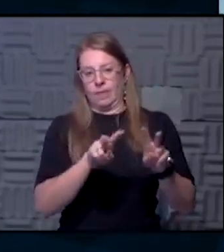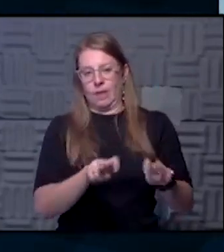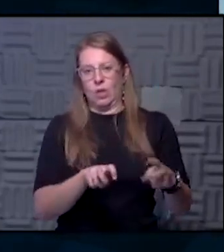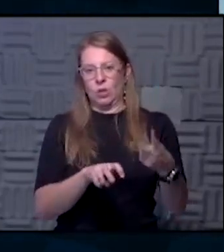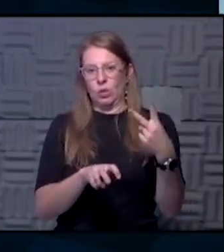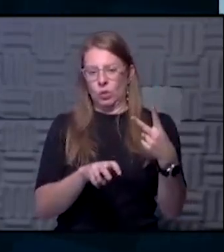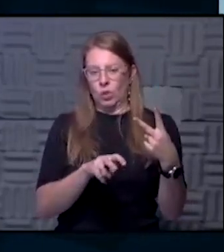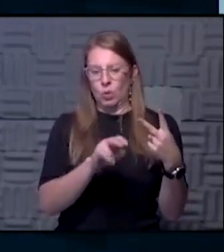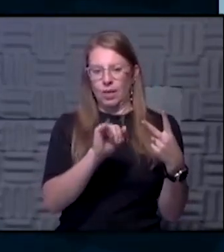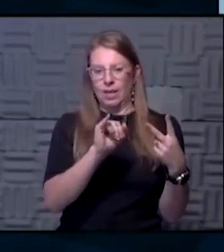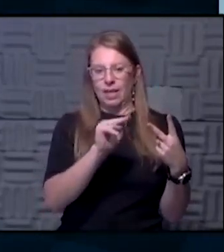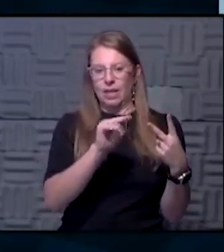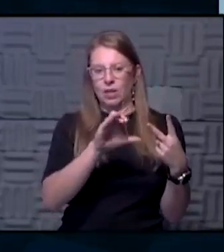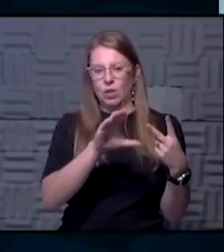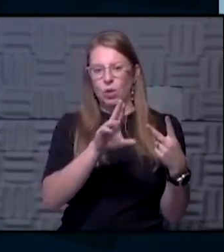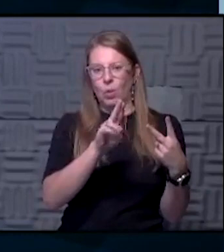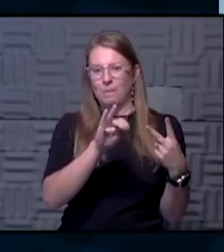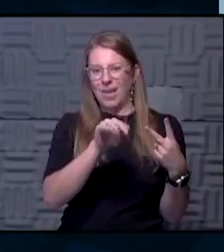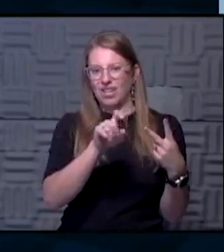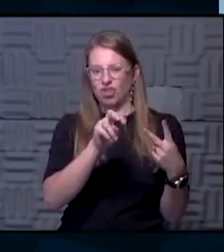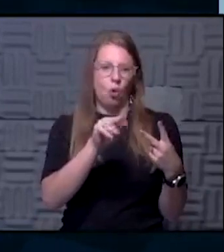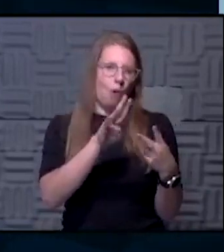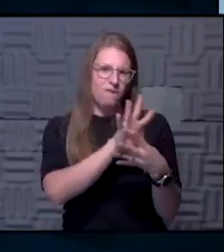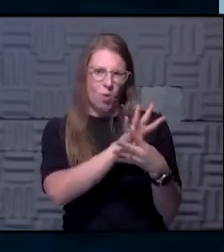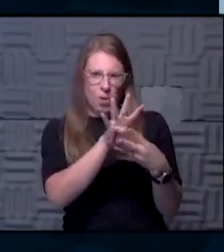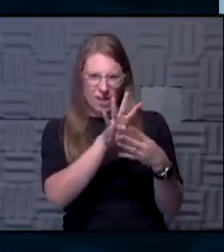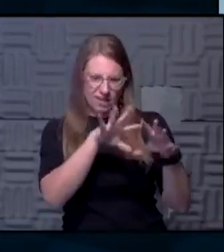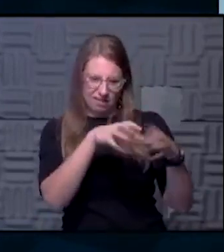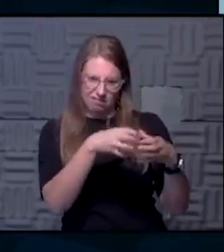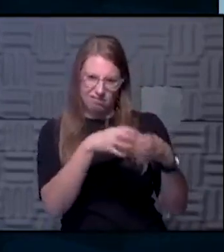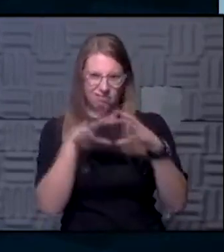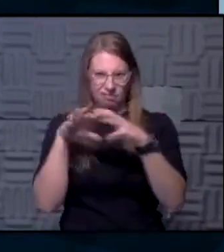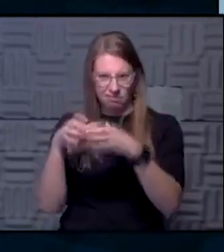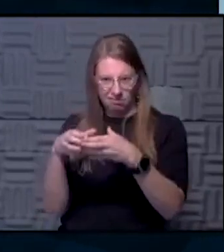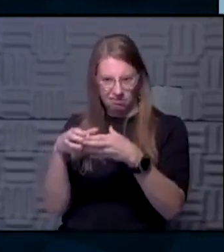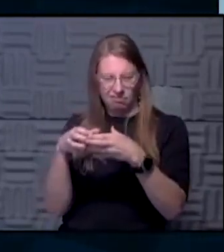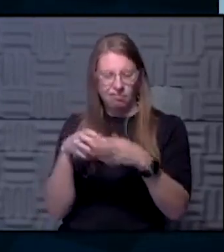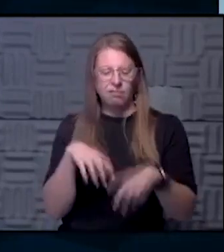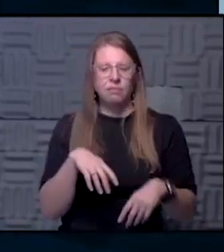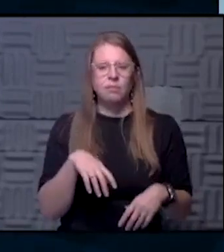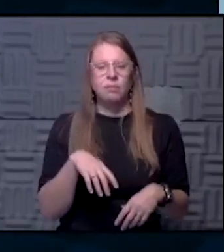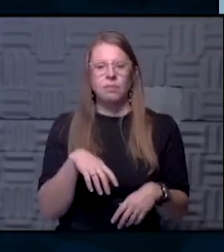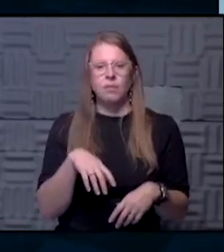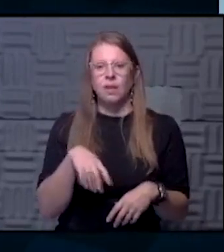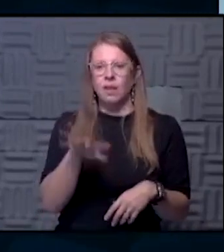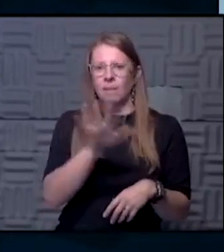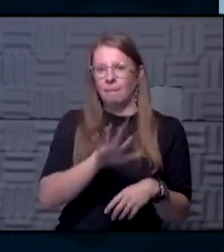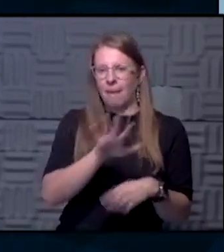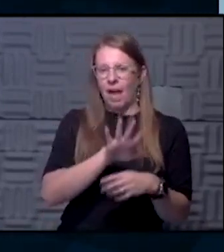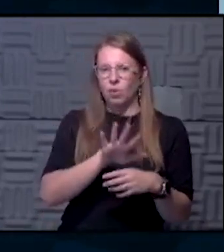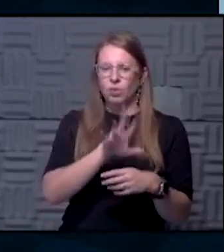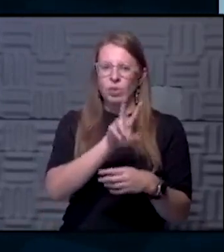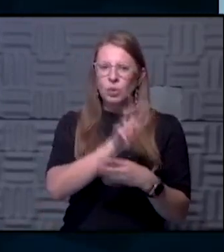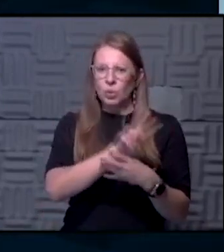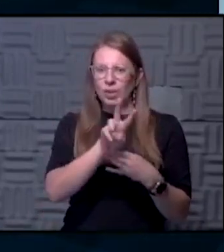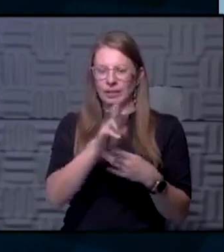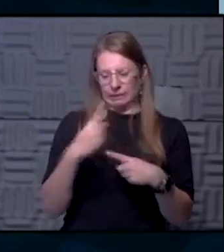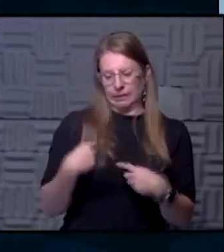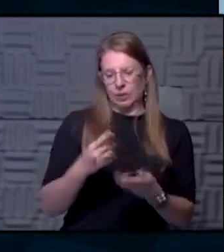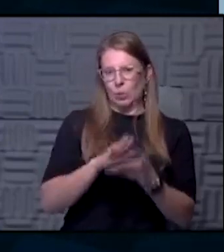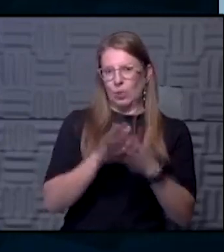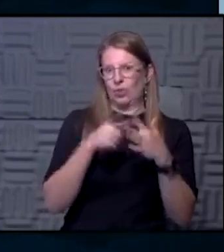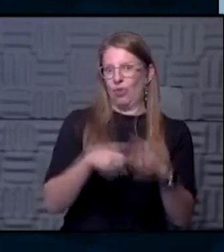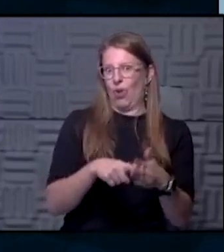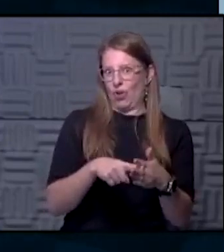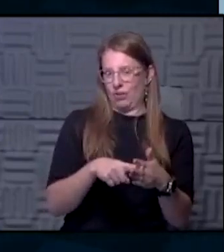incubation cycle or 4 weeks essentially, and we're only about 2 weeks since a lot of schools